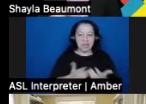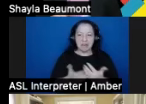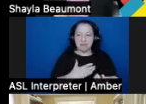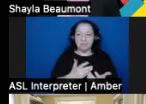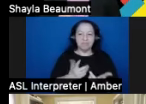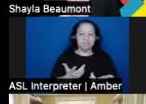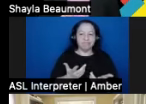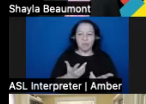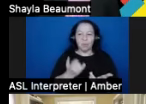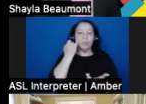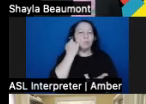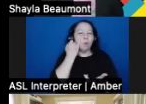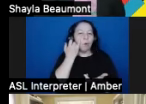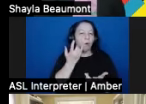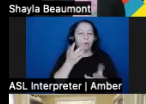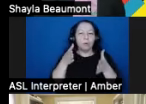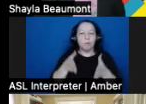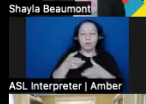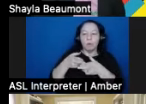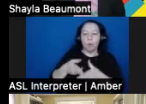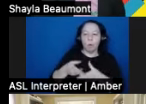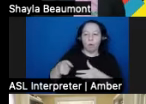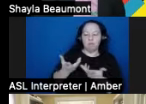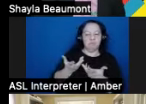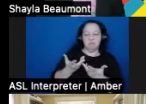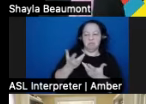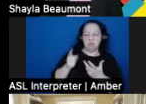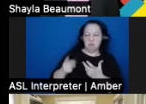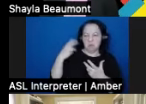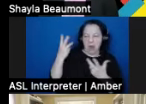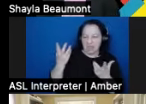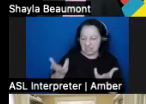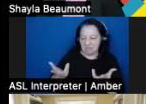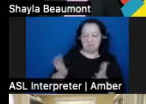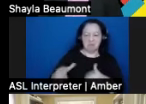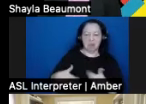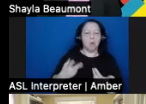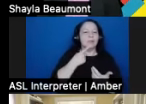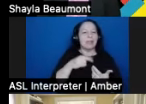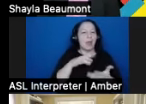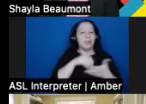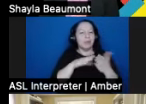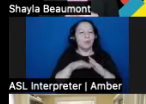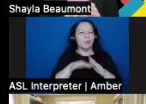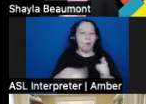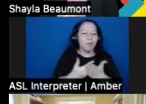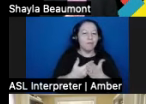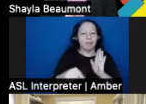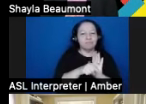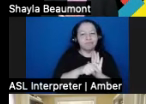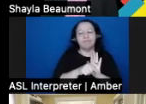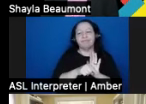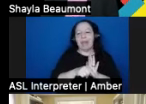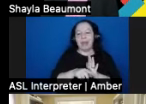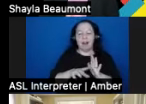called crazy, right? Or if we say that things like that in the community, like all those kinds of stigmas and all those kinds of things can work to